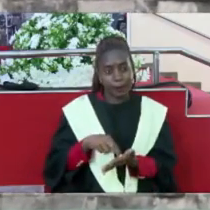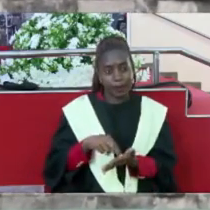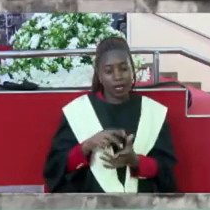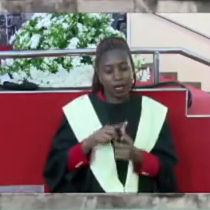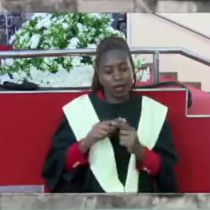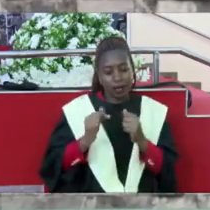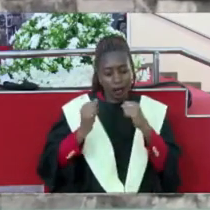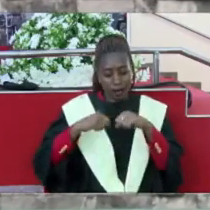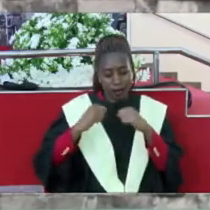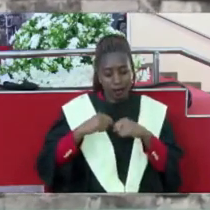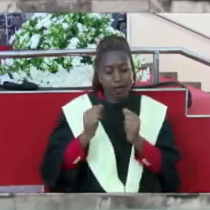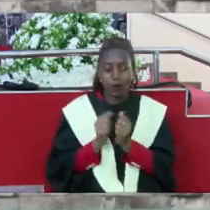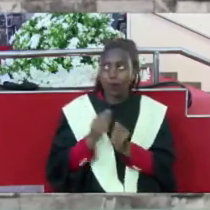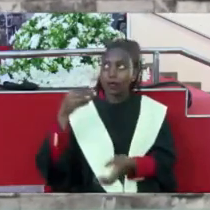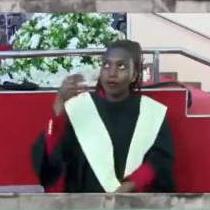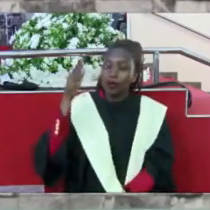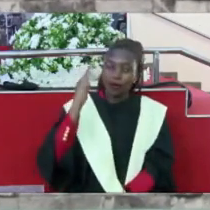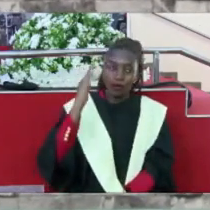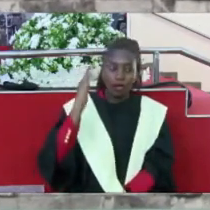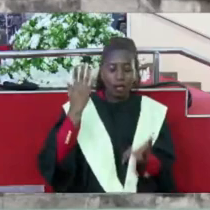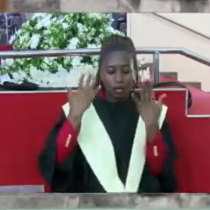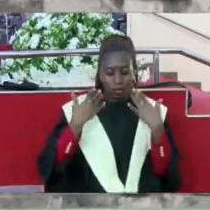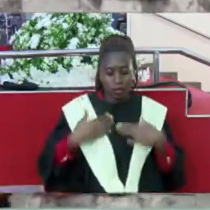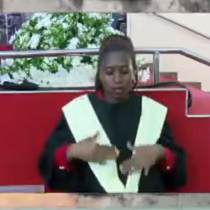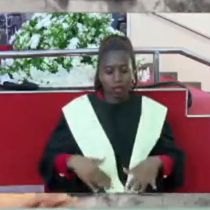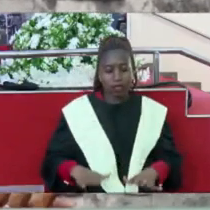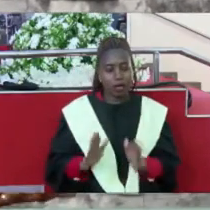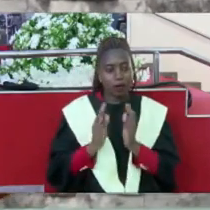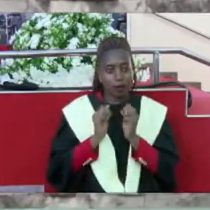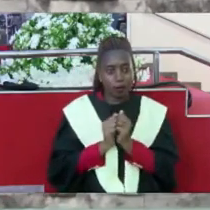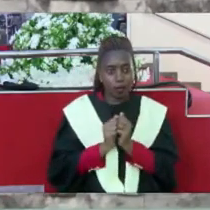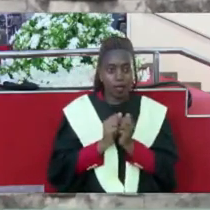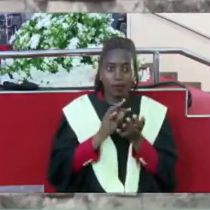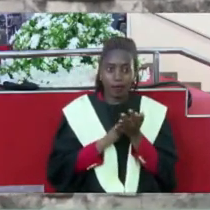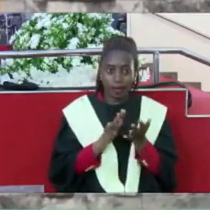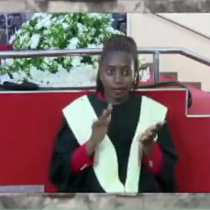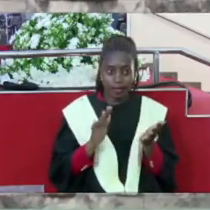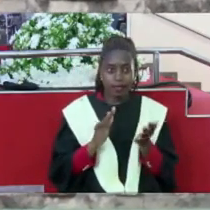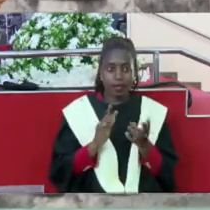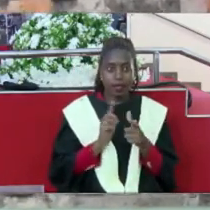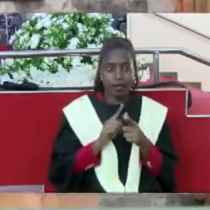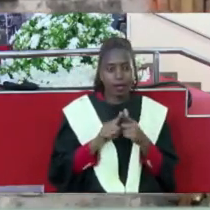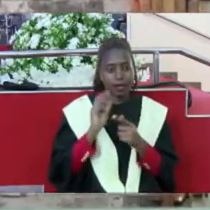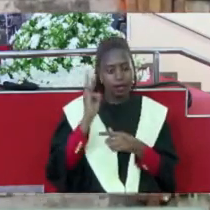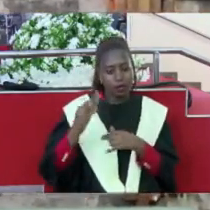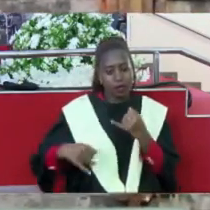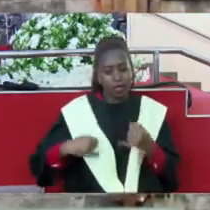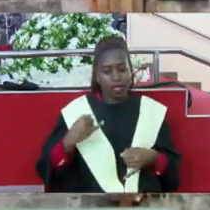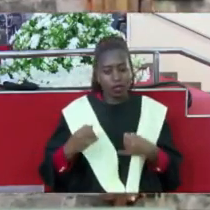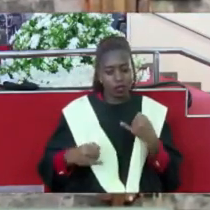with God. Dress up with the praise. Then you can enjoy the rest of your